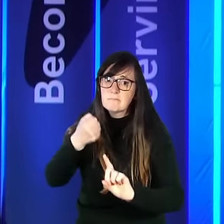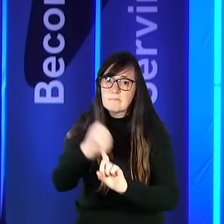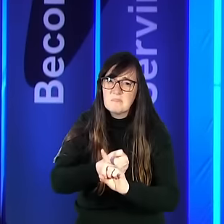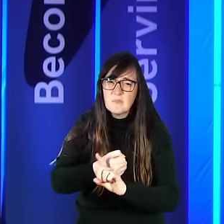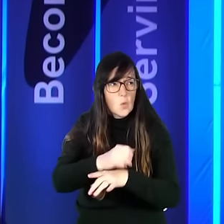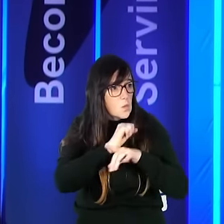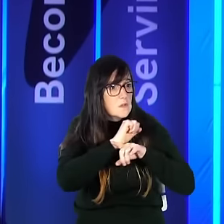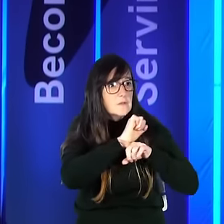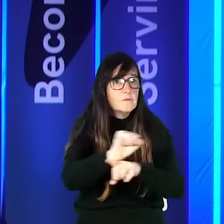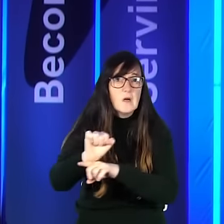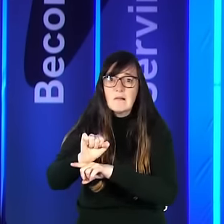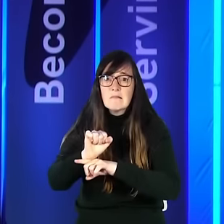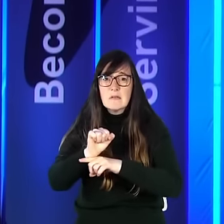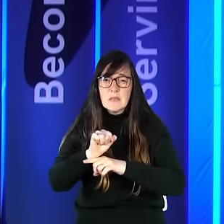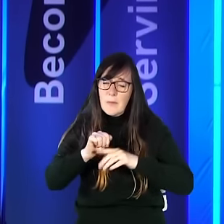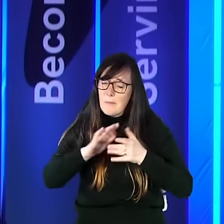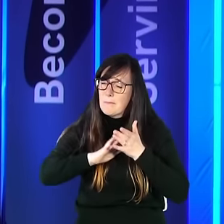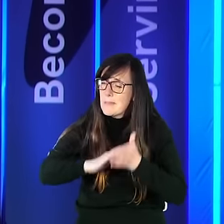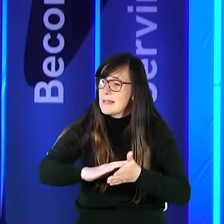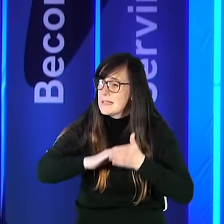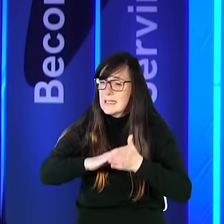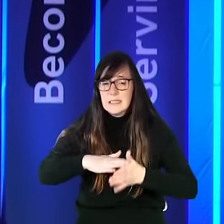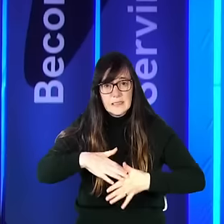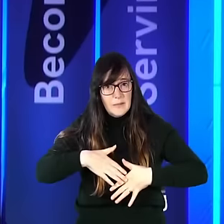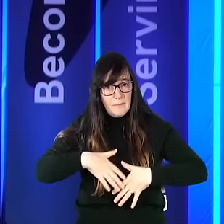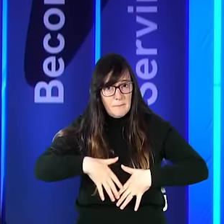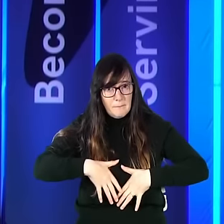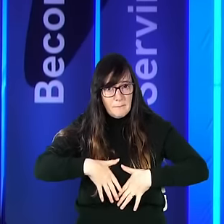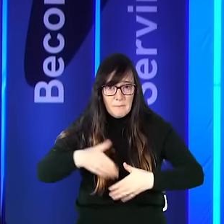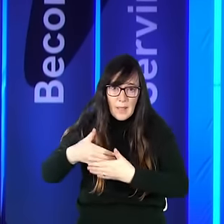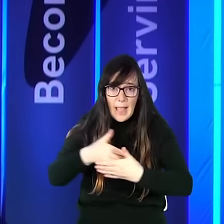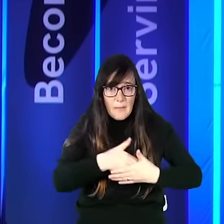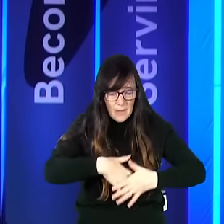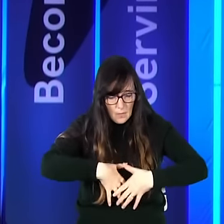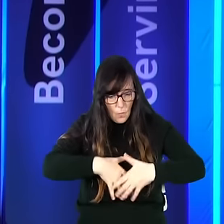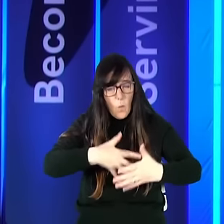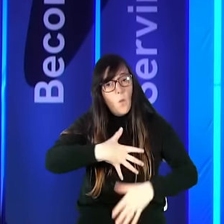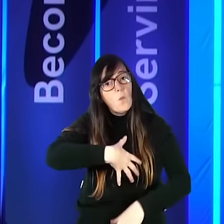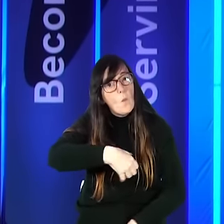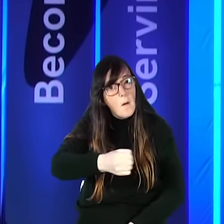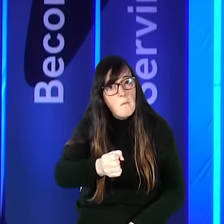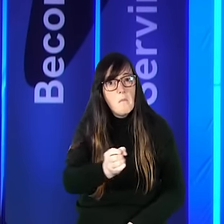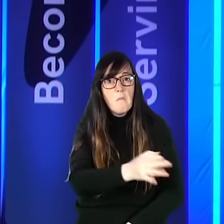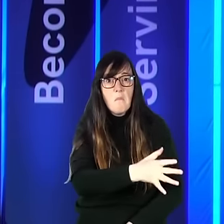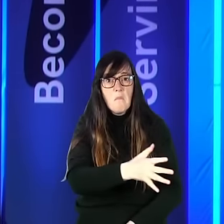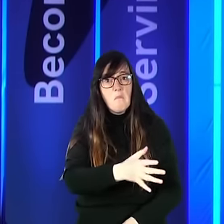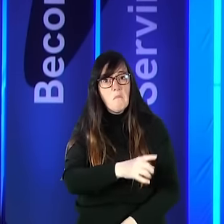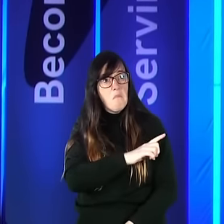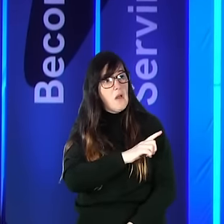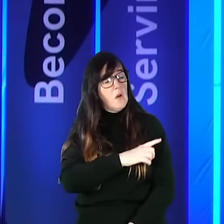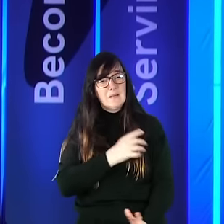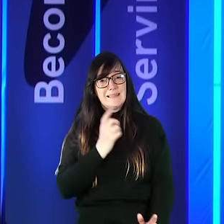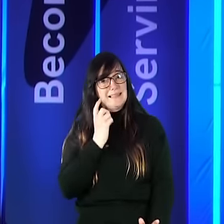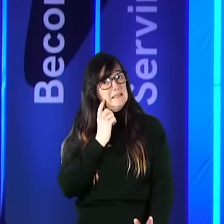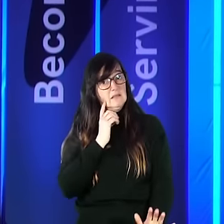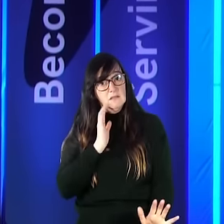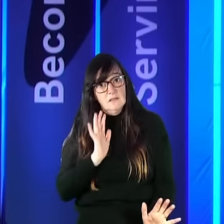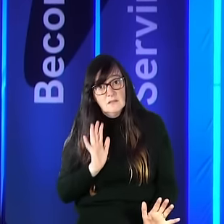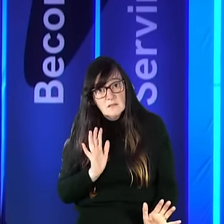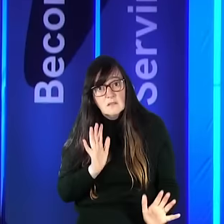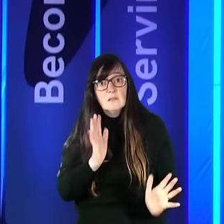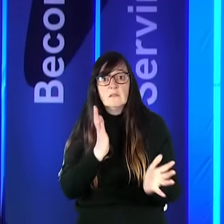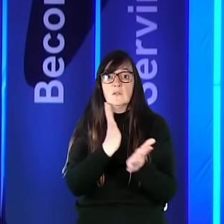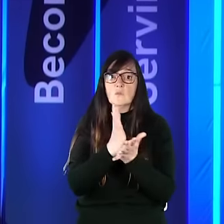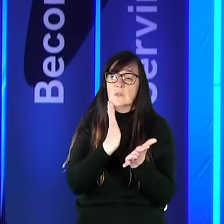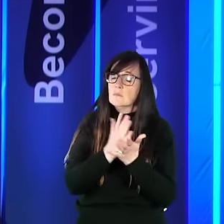the millions of babies who are being sacrificed in the womb for the sake of expediency. We